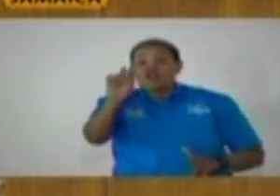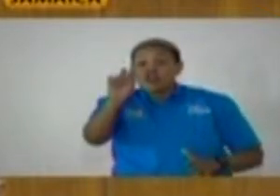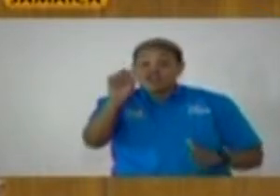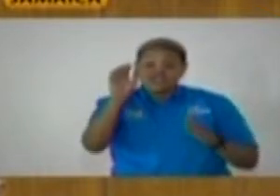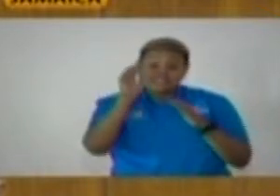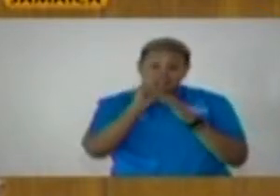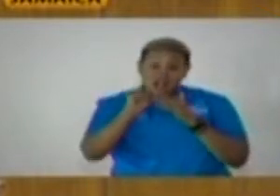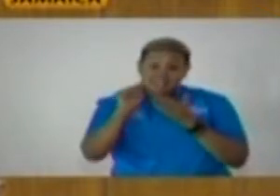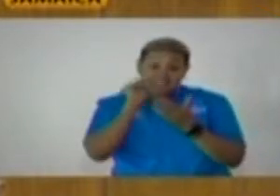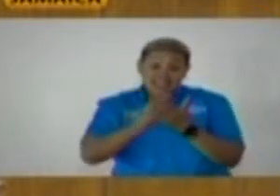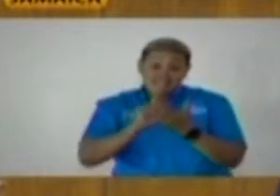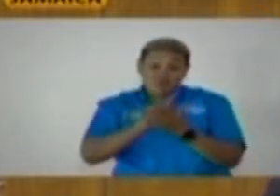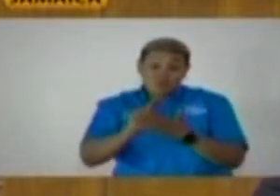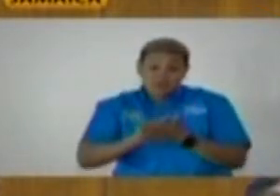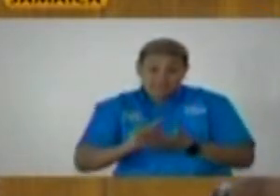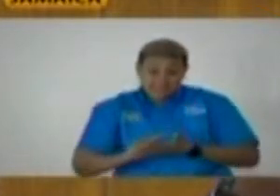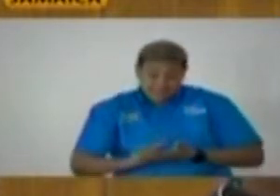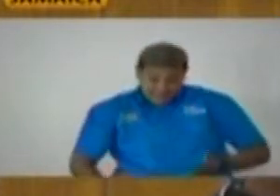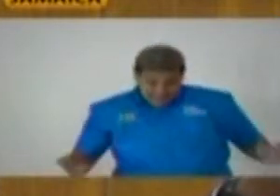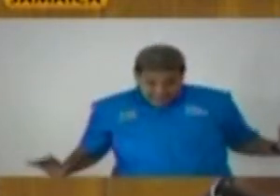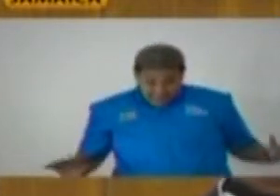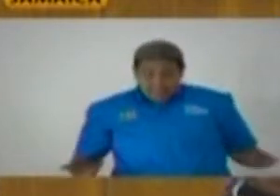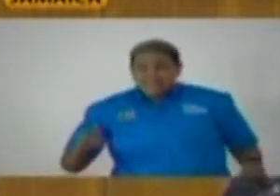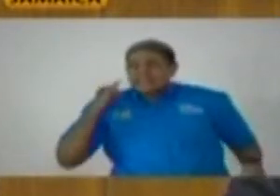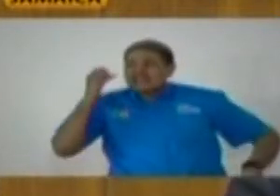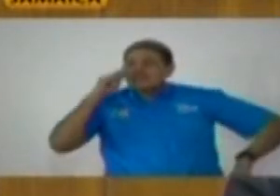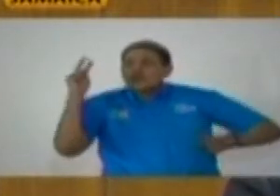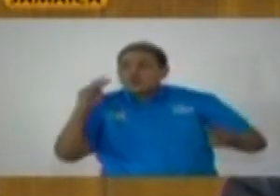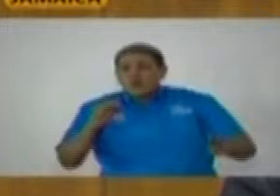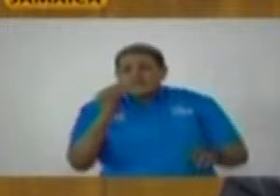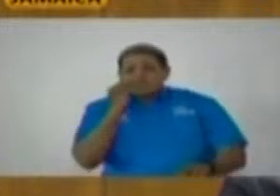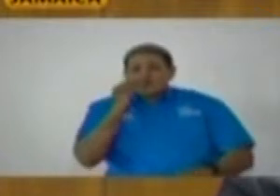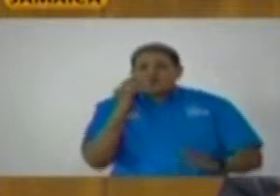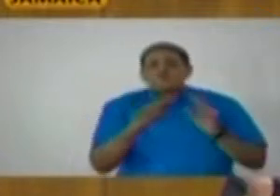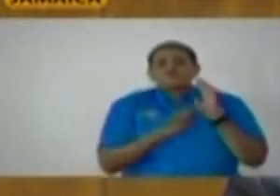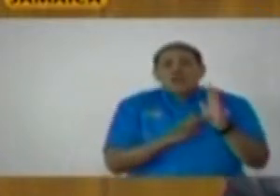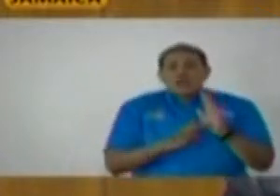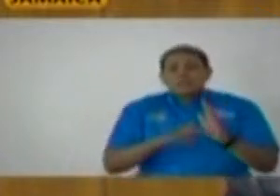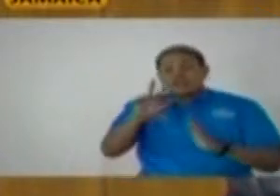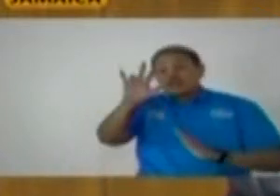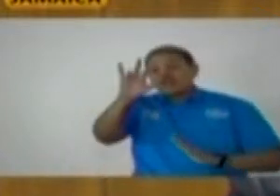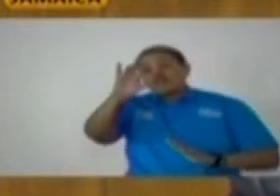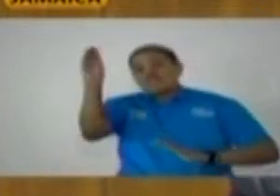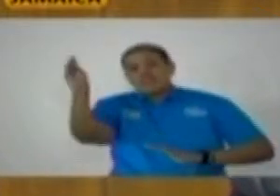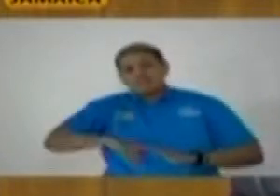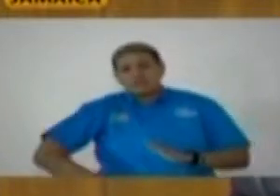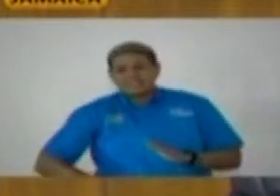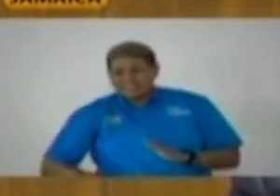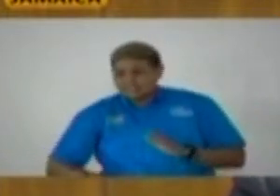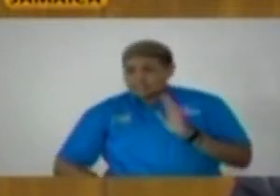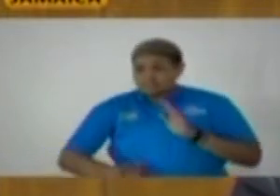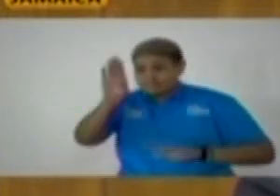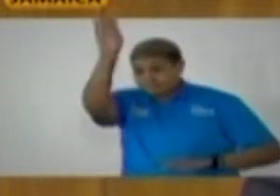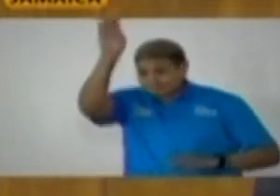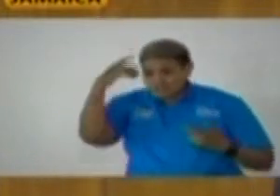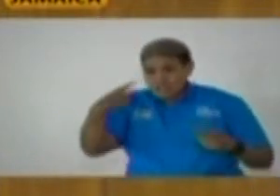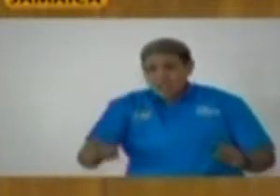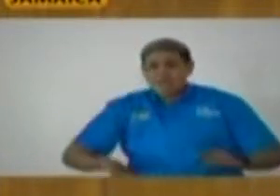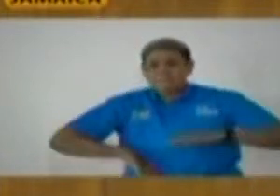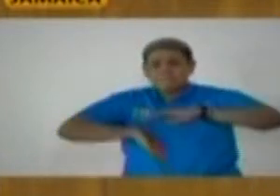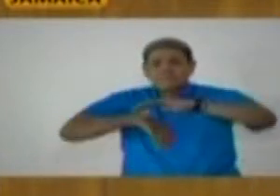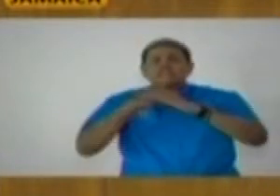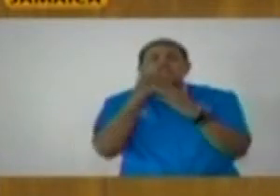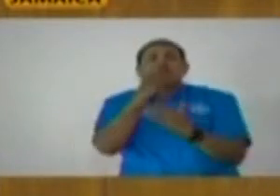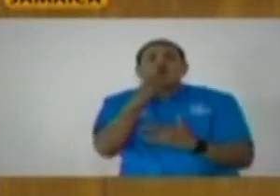$11,730 a week. So if you look at food, it represents 35% of the basket. Basic